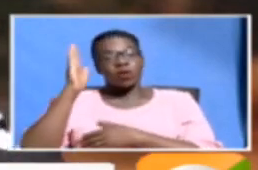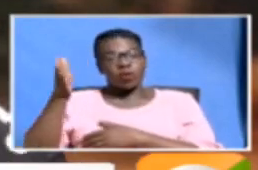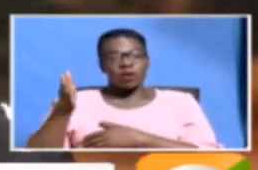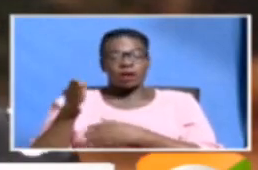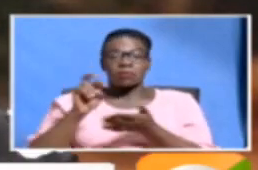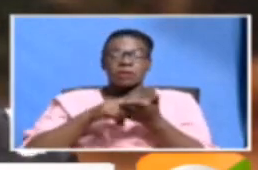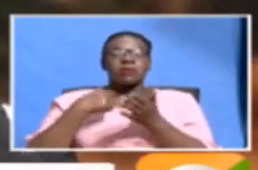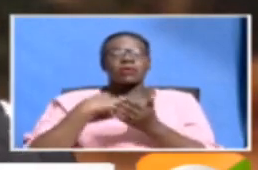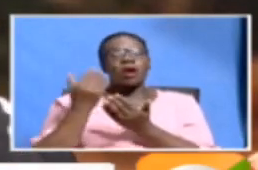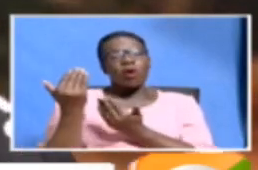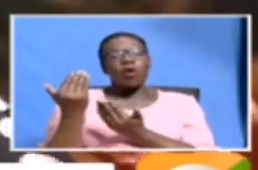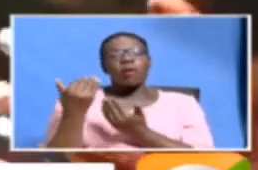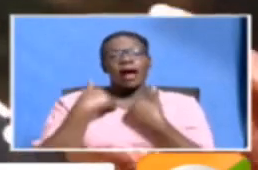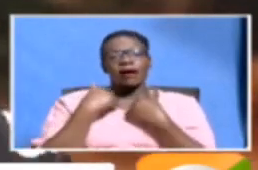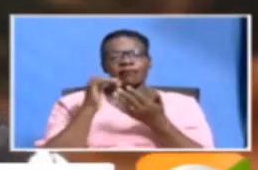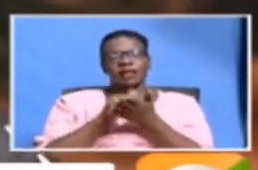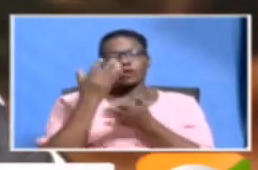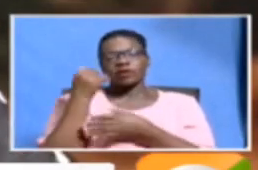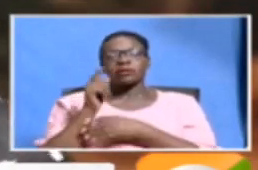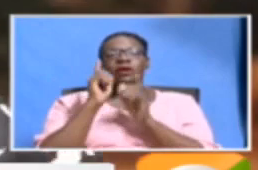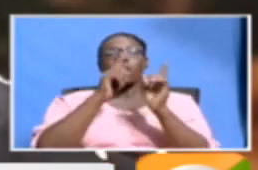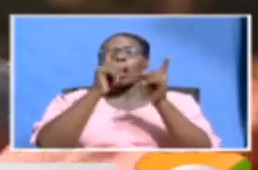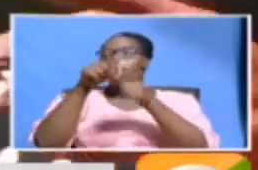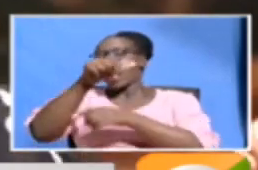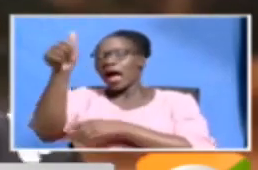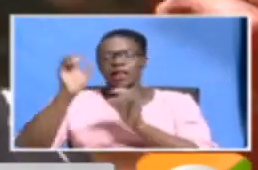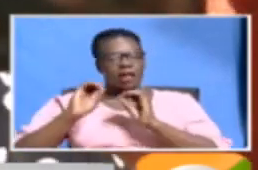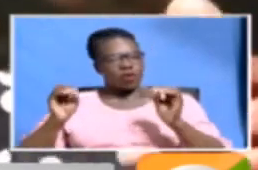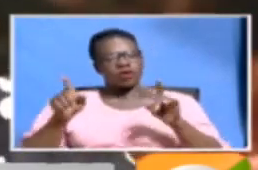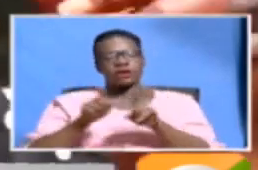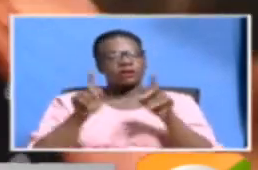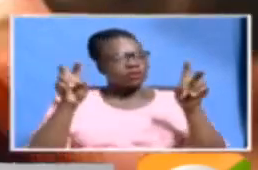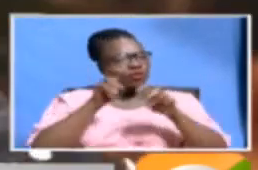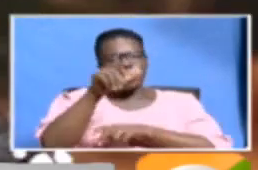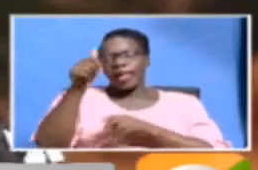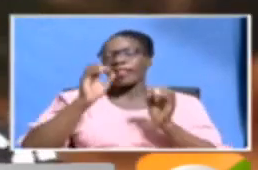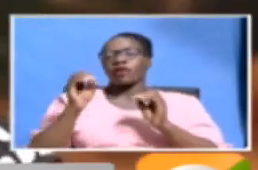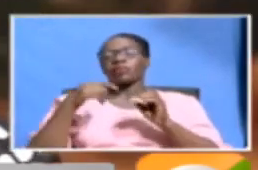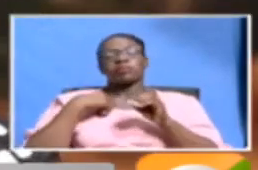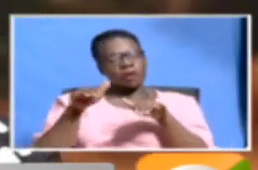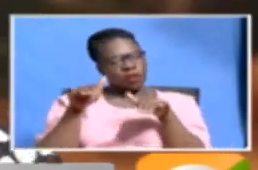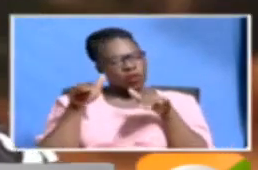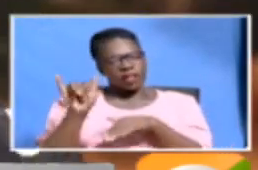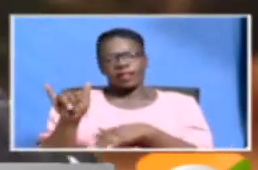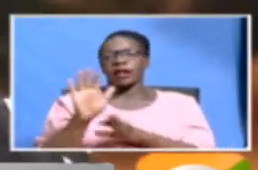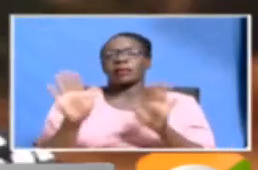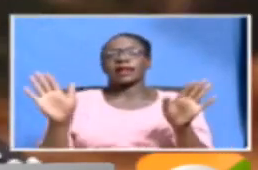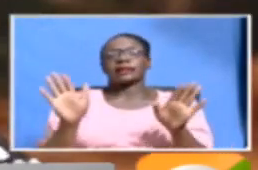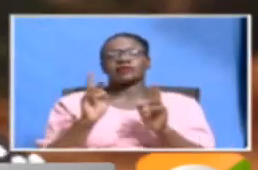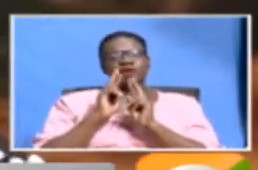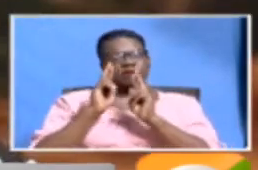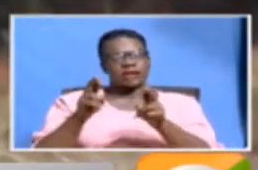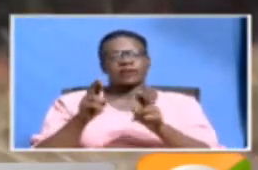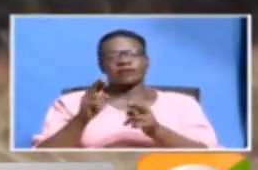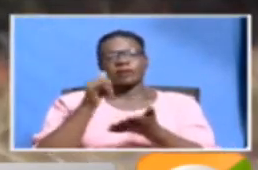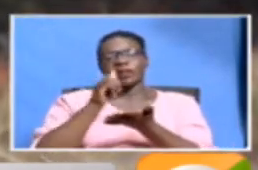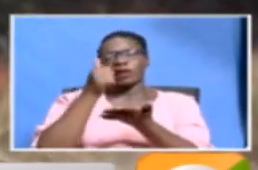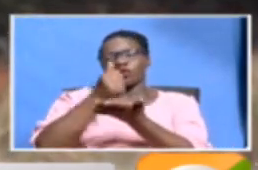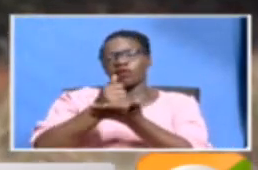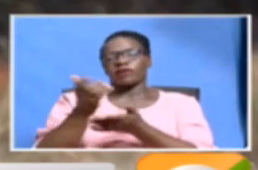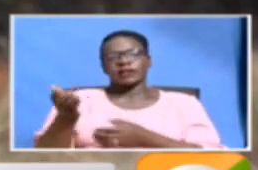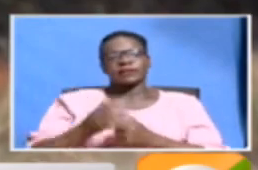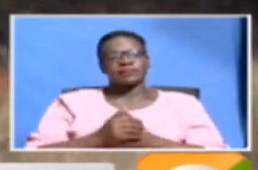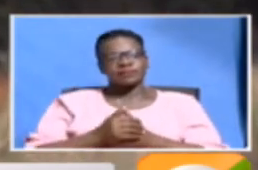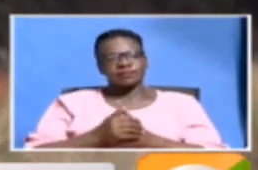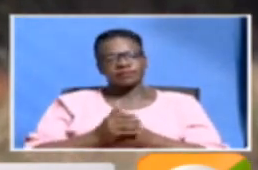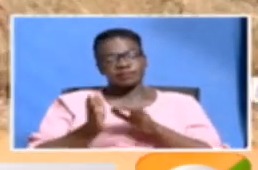nilikuwa na hiyo tumaini ndio sijarudi kwenda mahali kingine na sijarudi kuangaika bado nangoja tu ile matokeo ya ile ofisi. Johnston